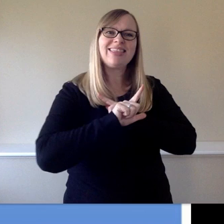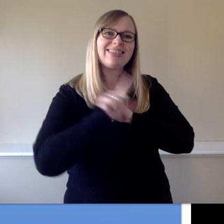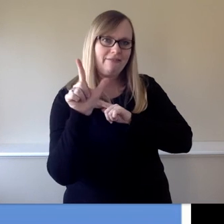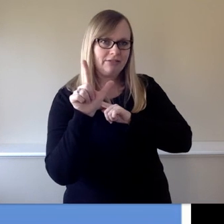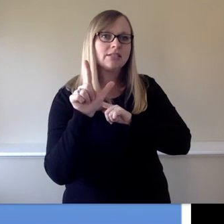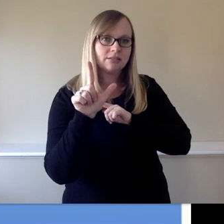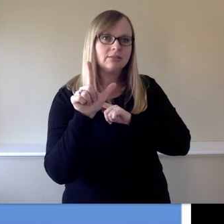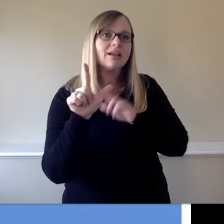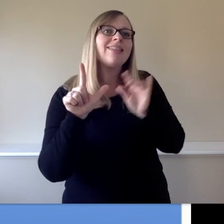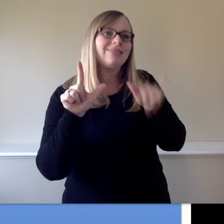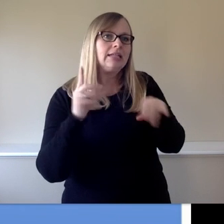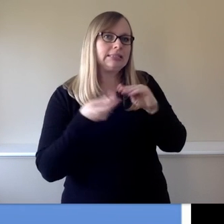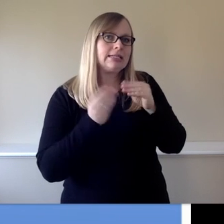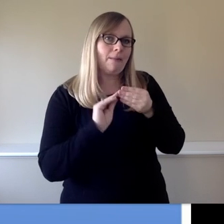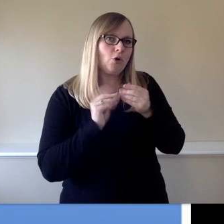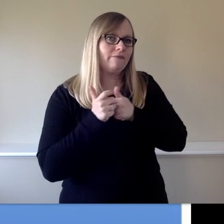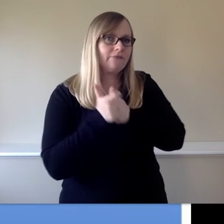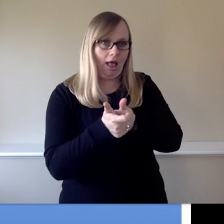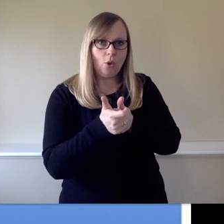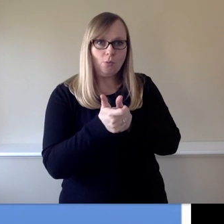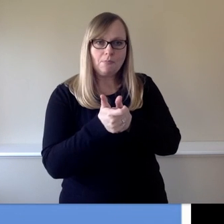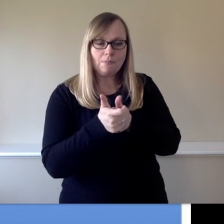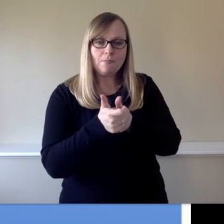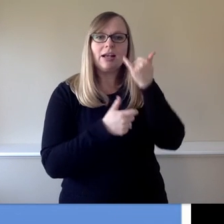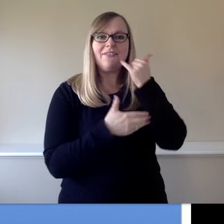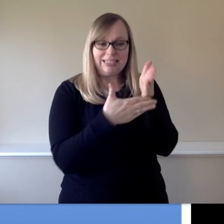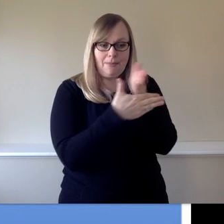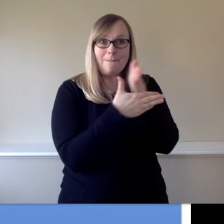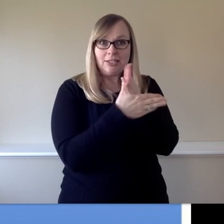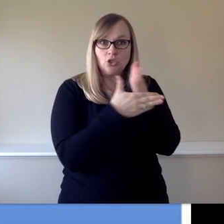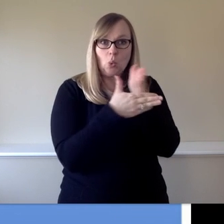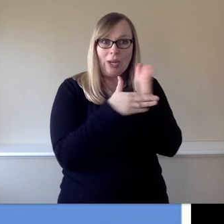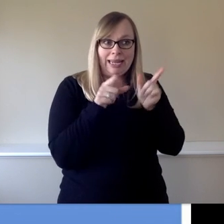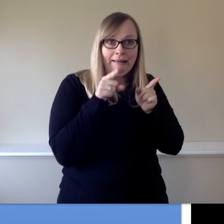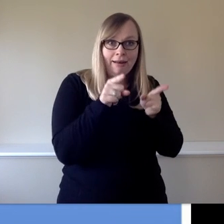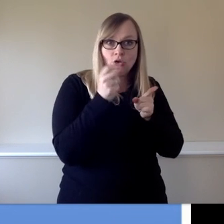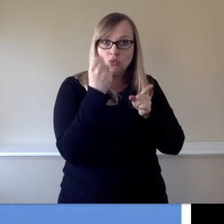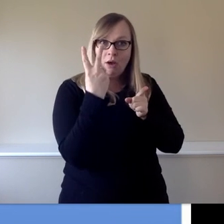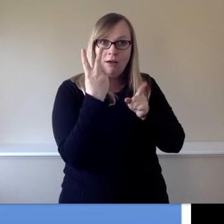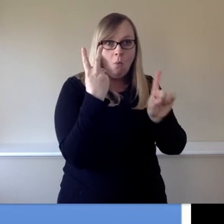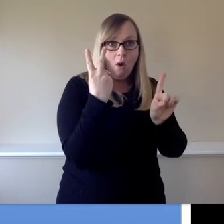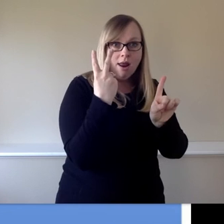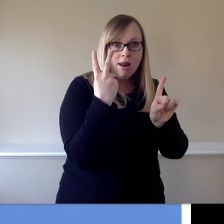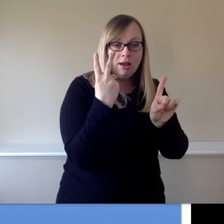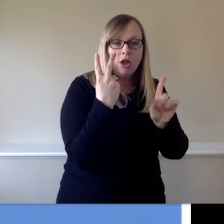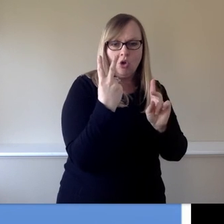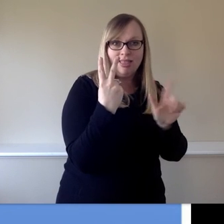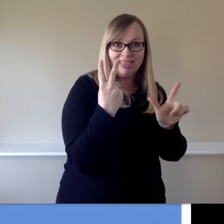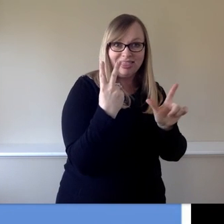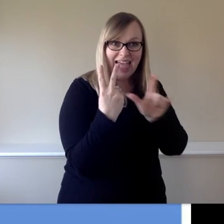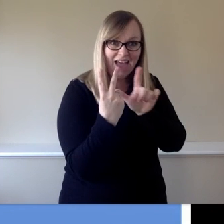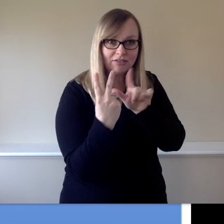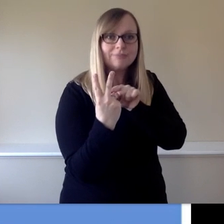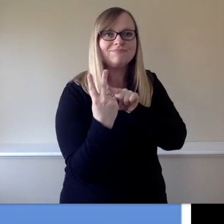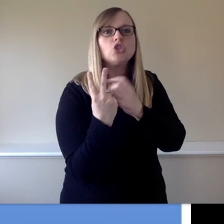1 is the only tricky part. If it's between the 12 and the 1, the hour is always